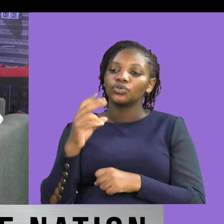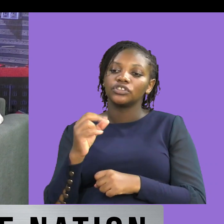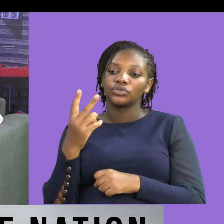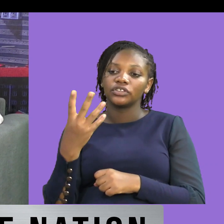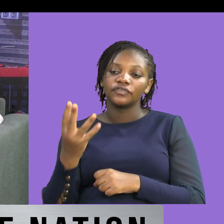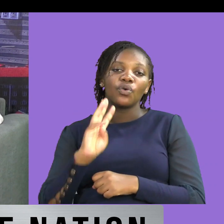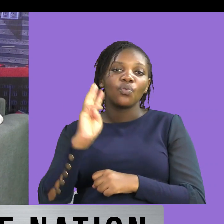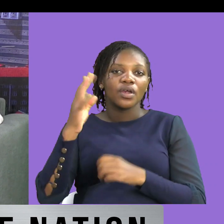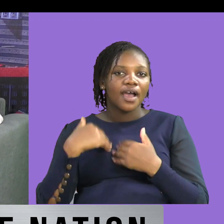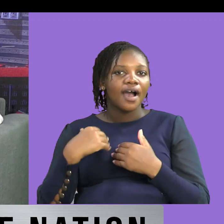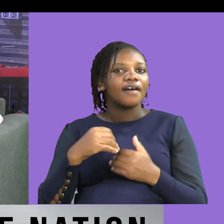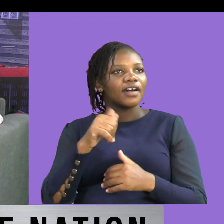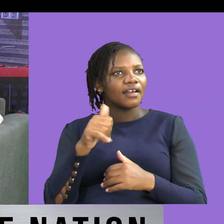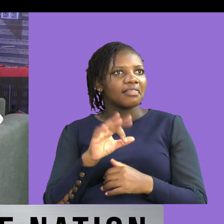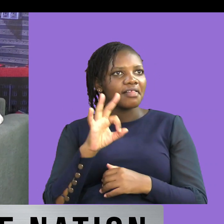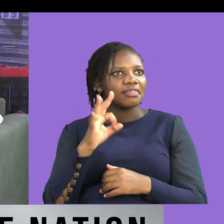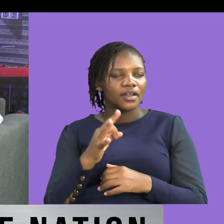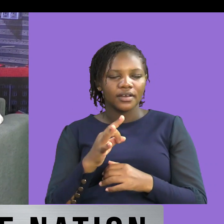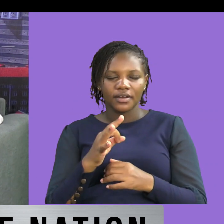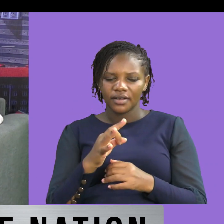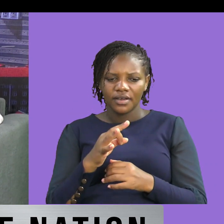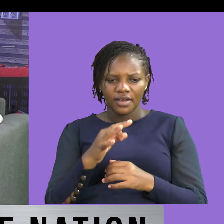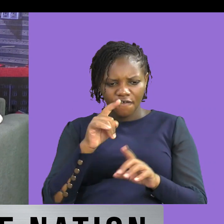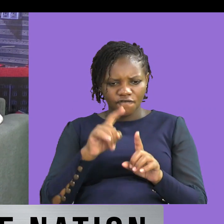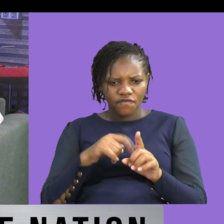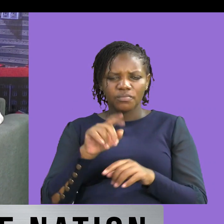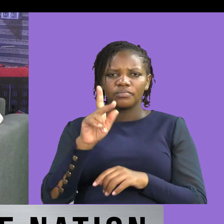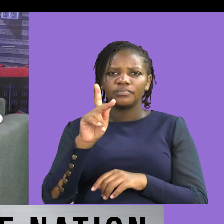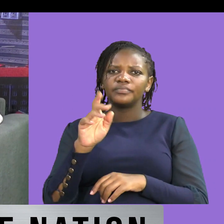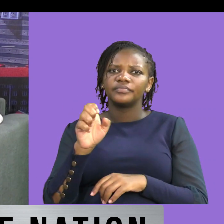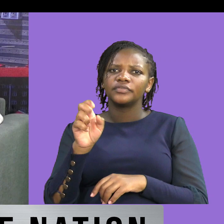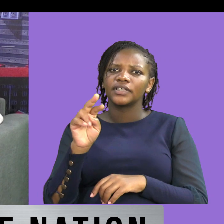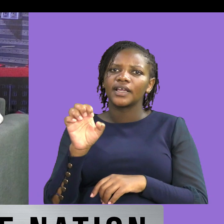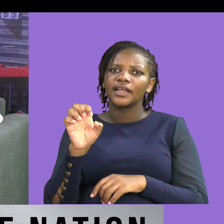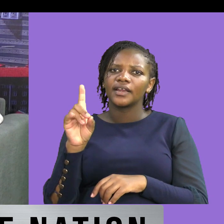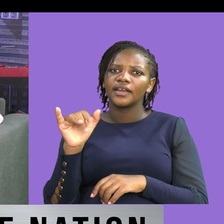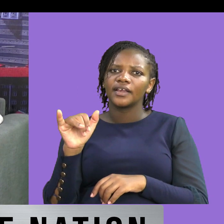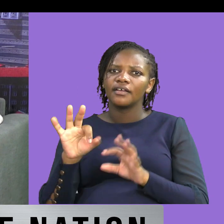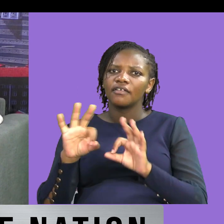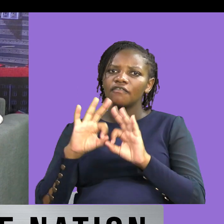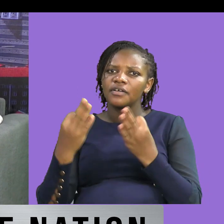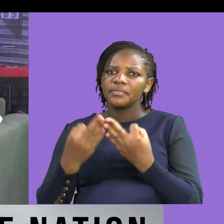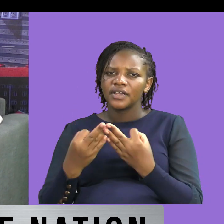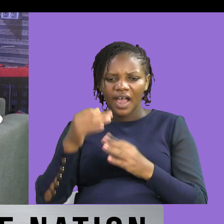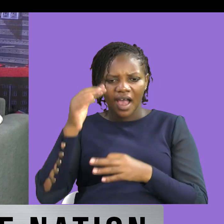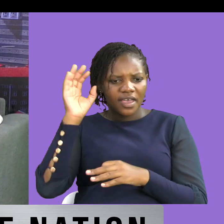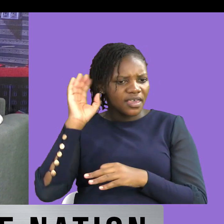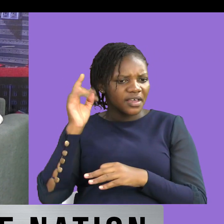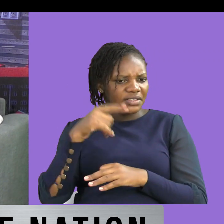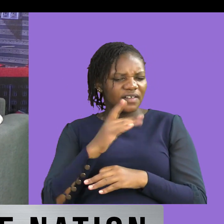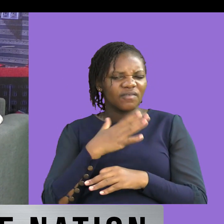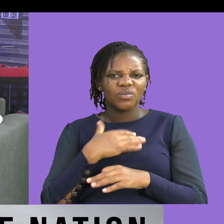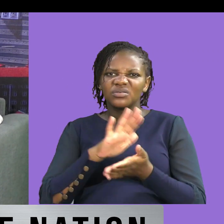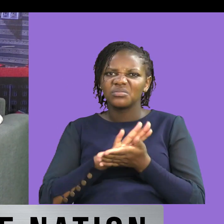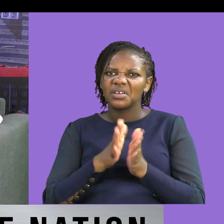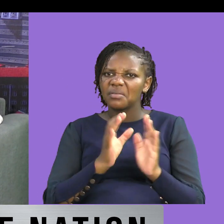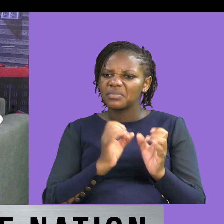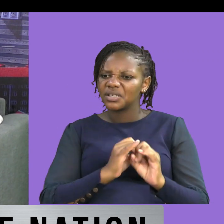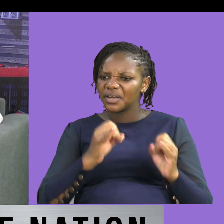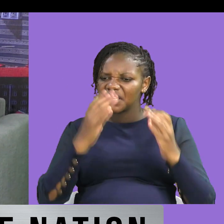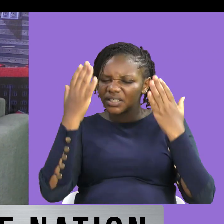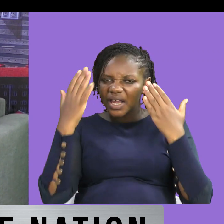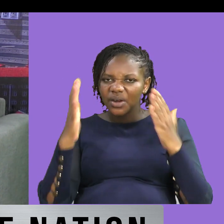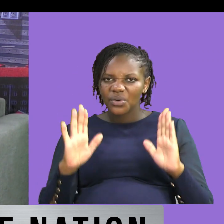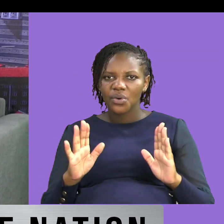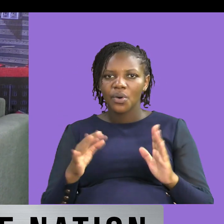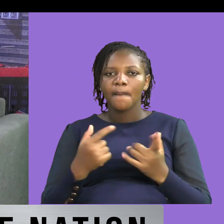it's called Francis Kennedy or something, who is going to be running. I heard he was organizing to run as an independent, I think.